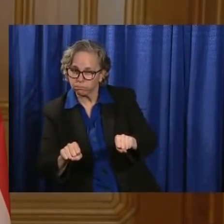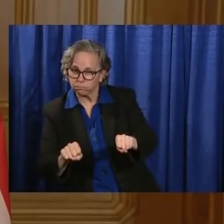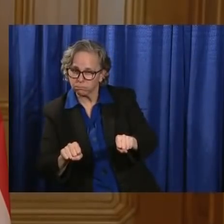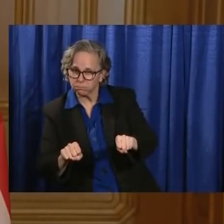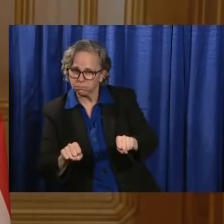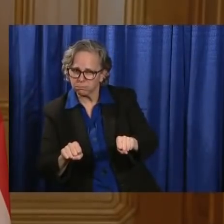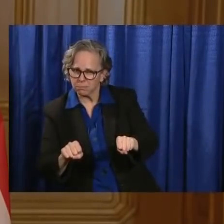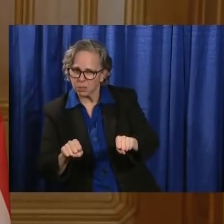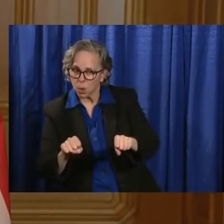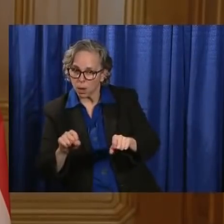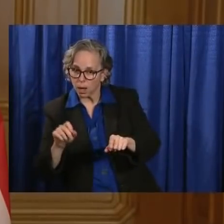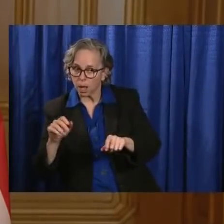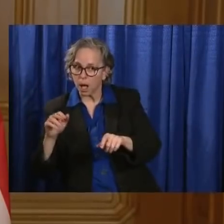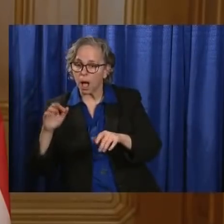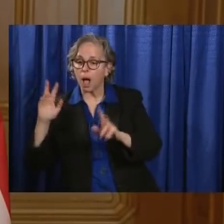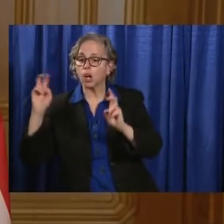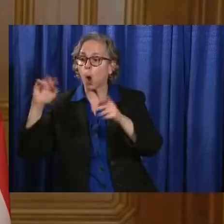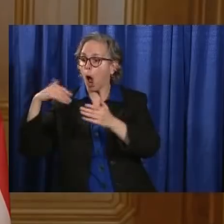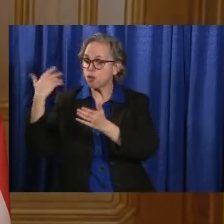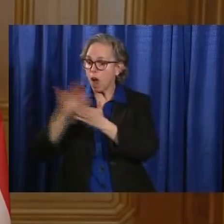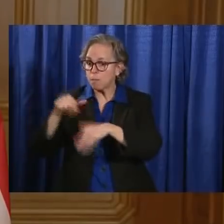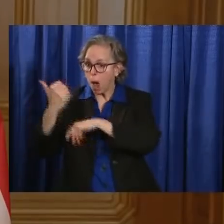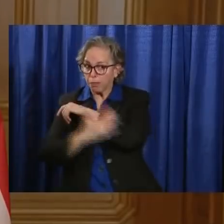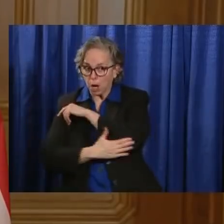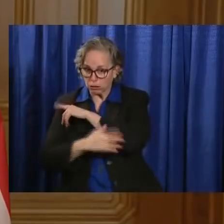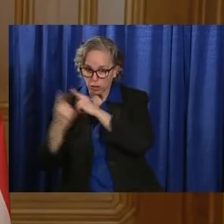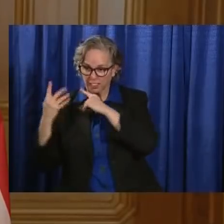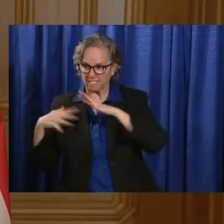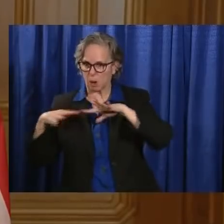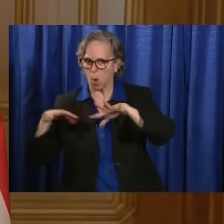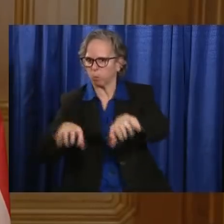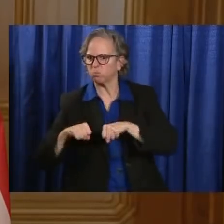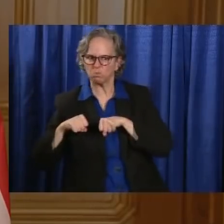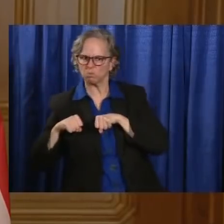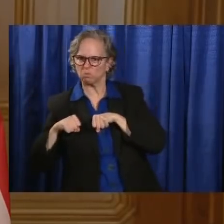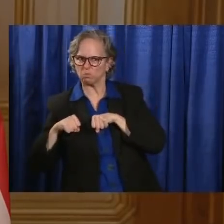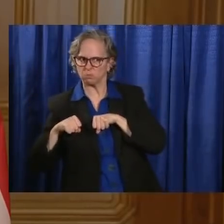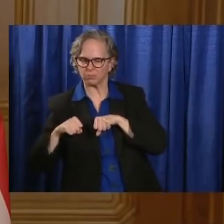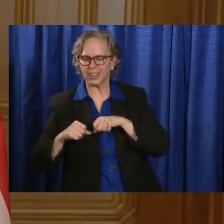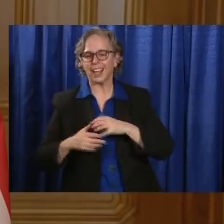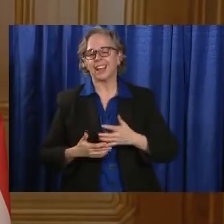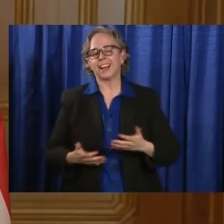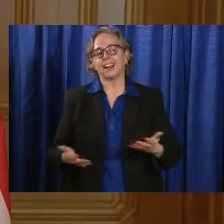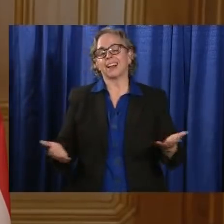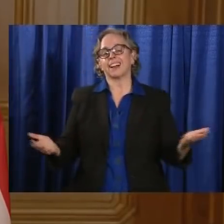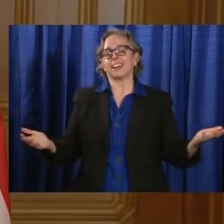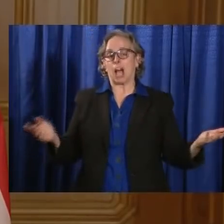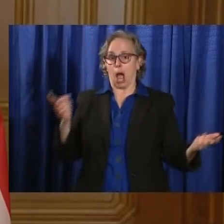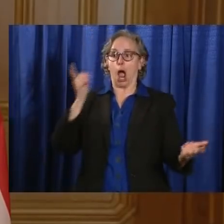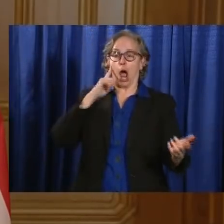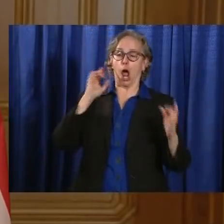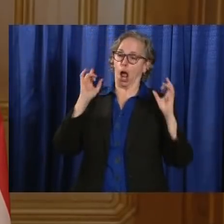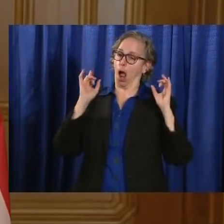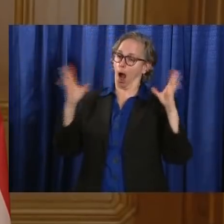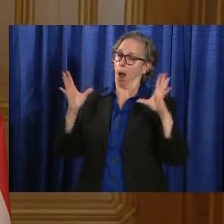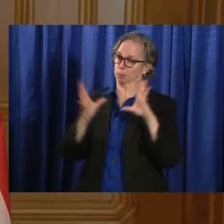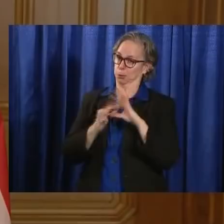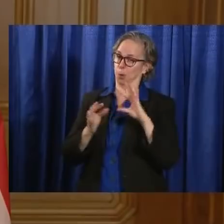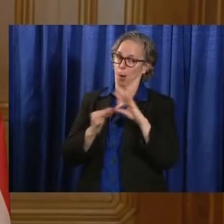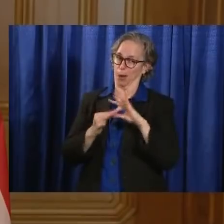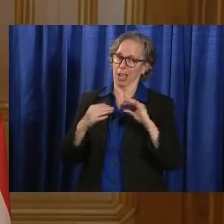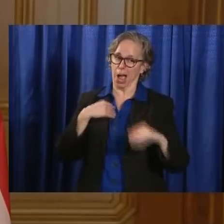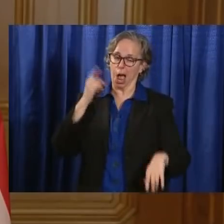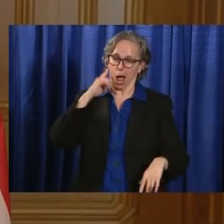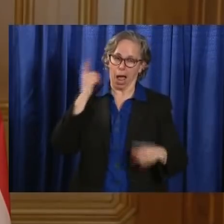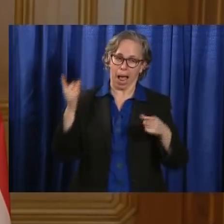in? Well, that's right. We've heard the horror stories. We know the horror stories about it